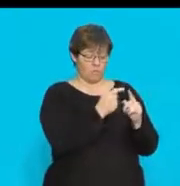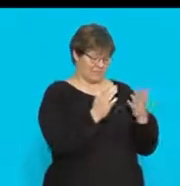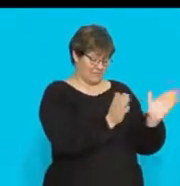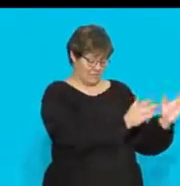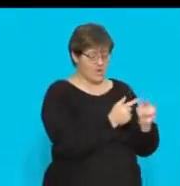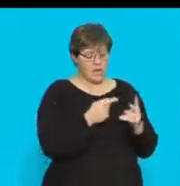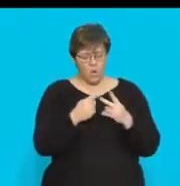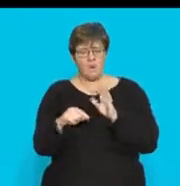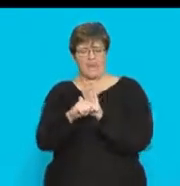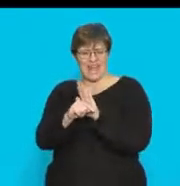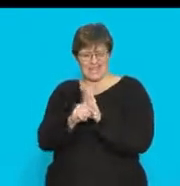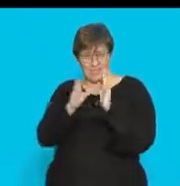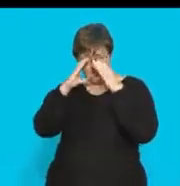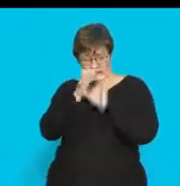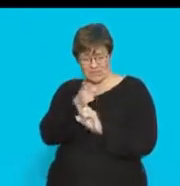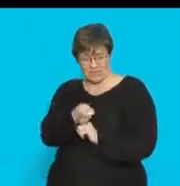disadvantages